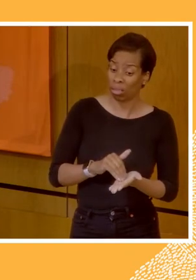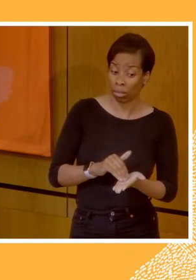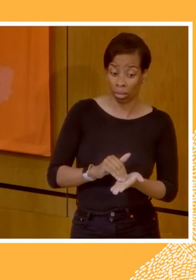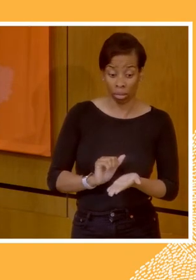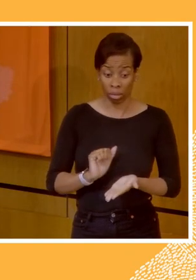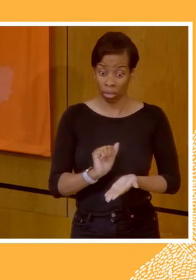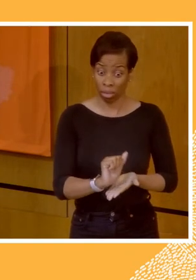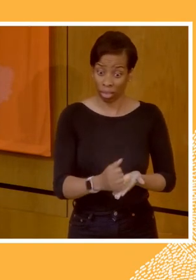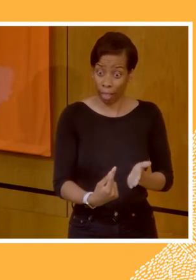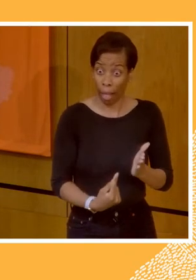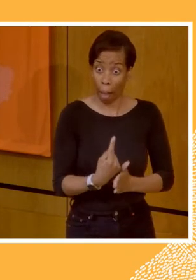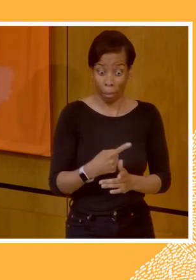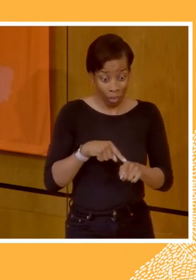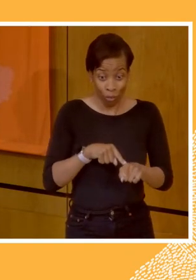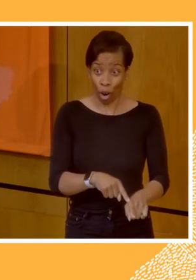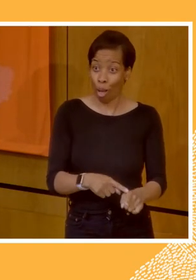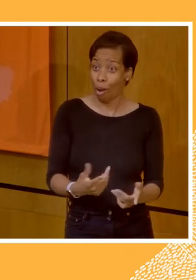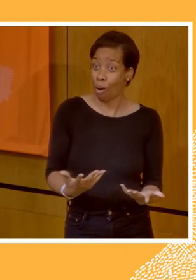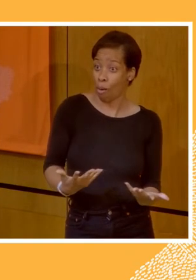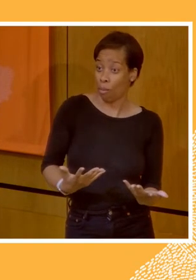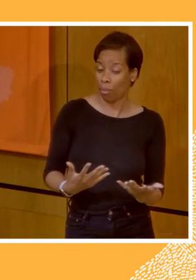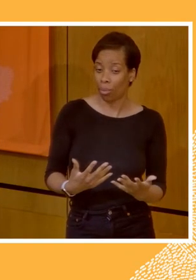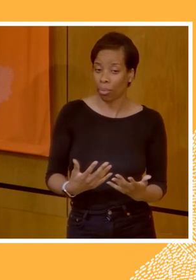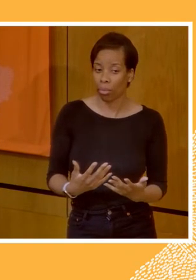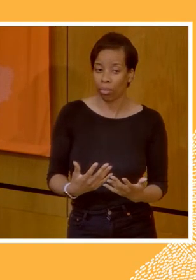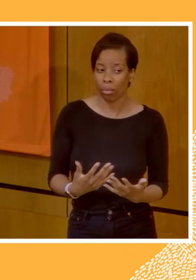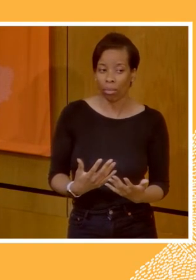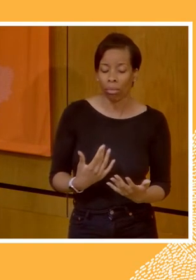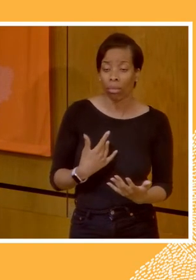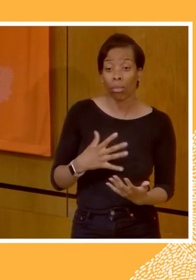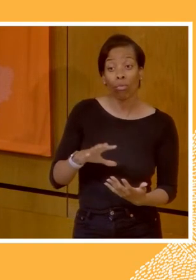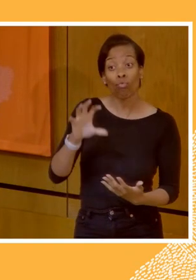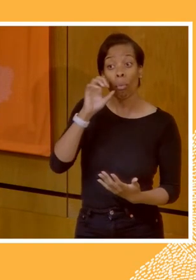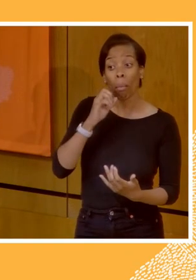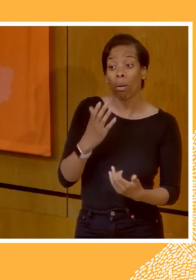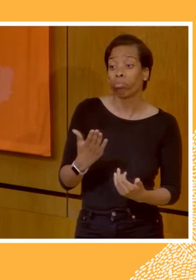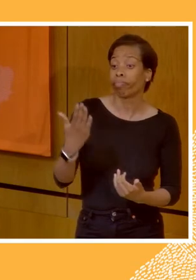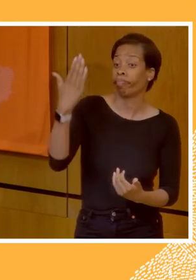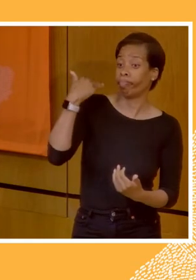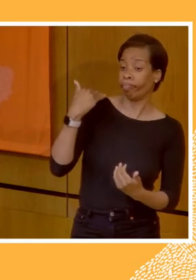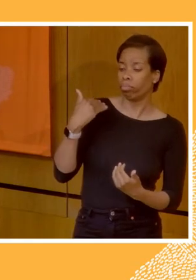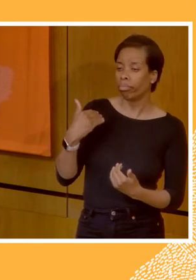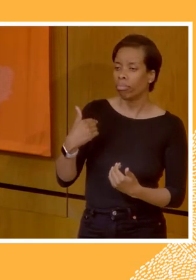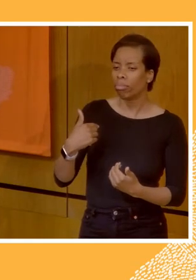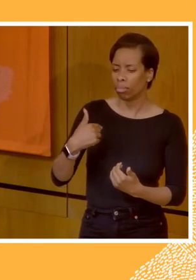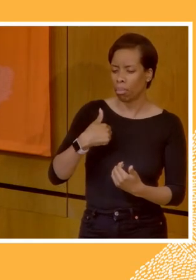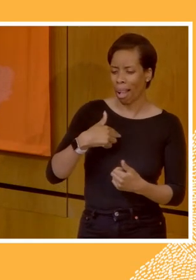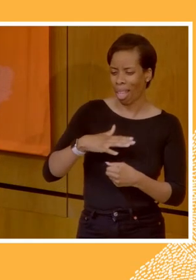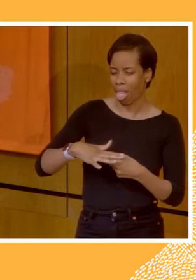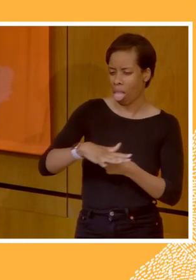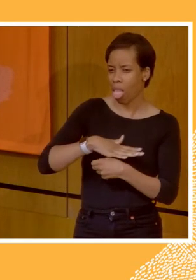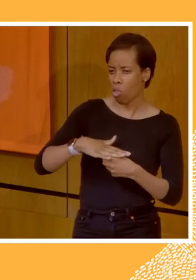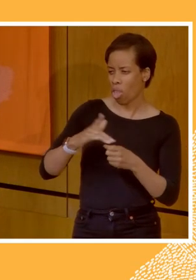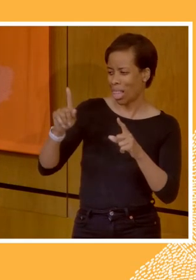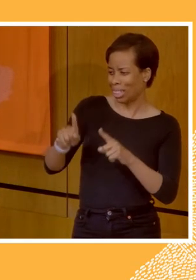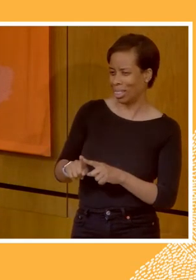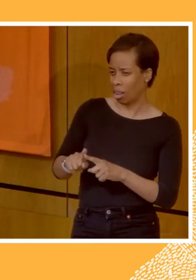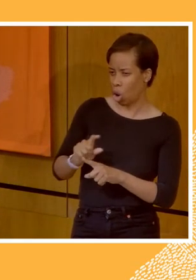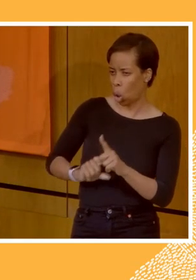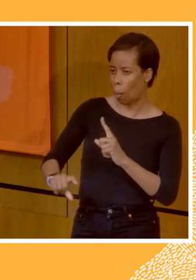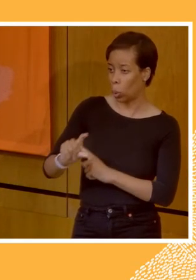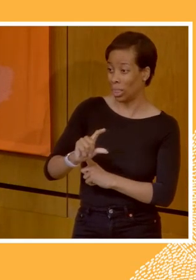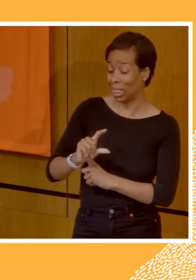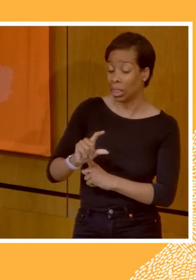I remember early on when we began working in Banargata, my colleague Romit left a recorder just recording